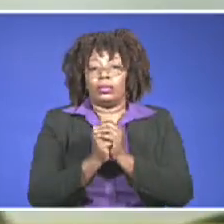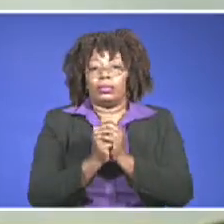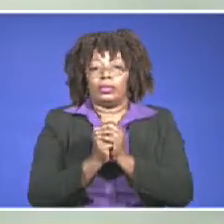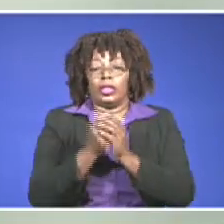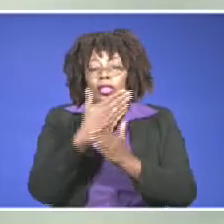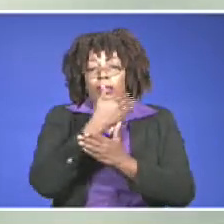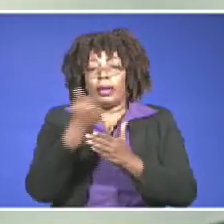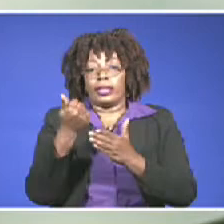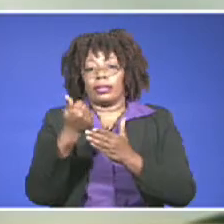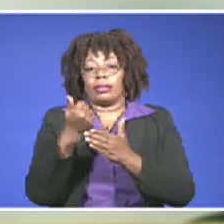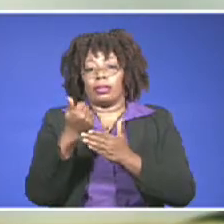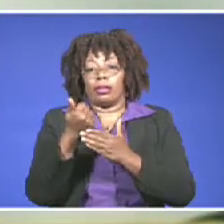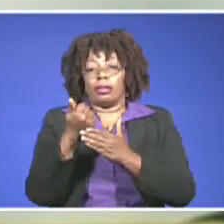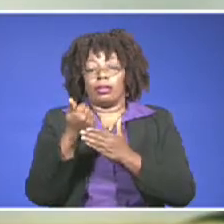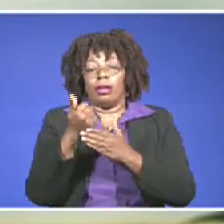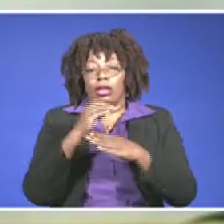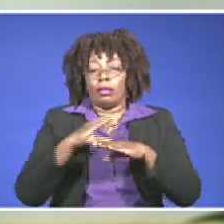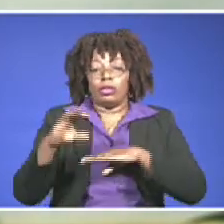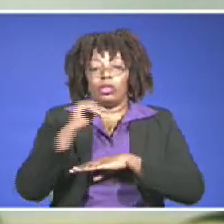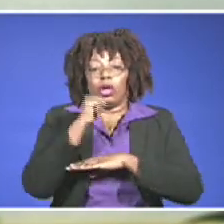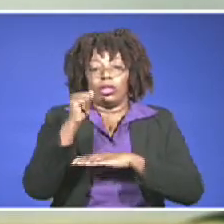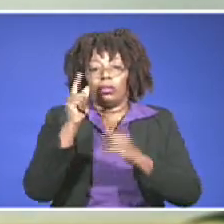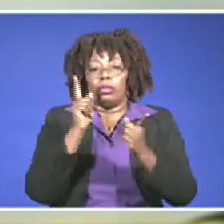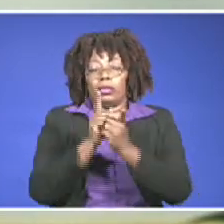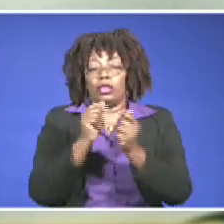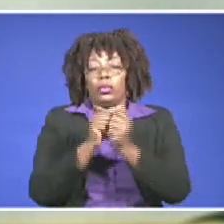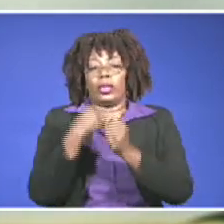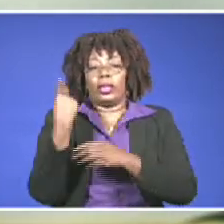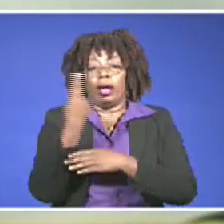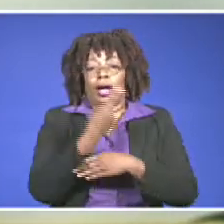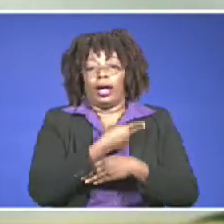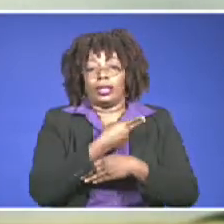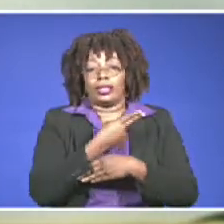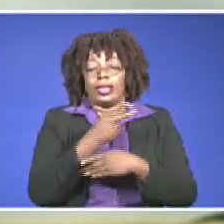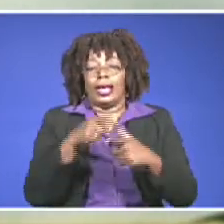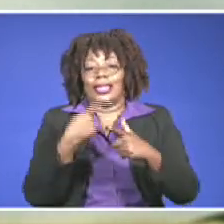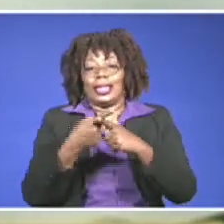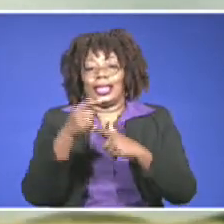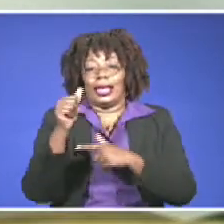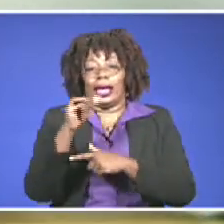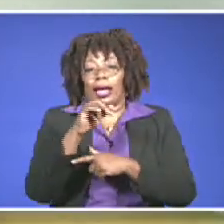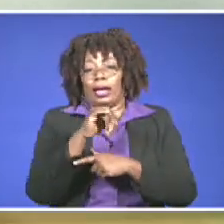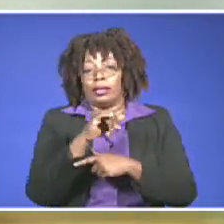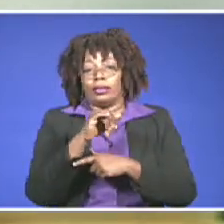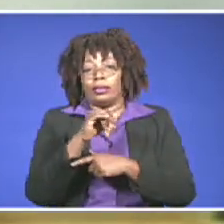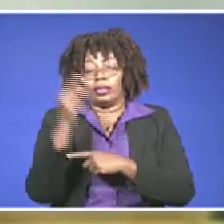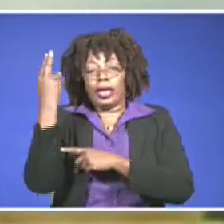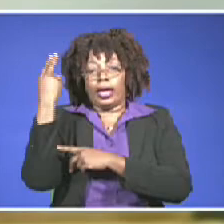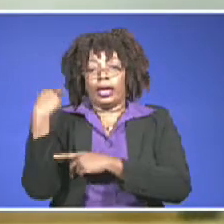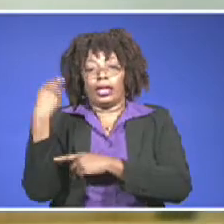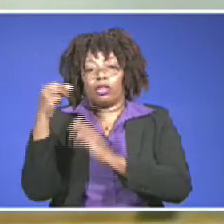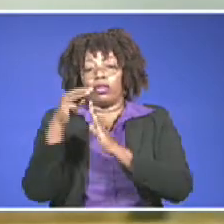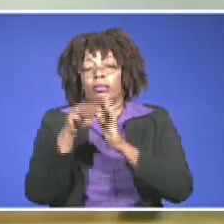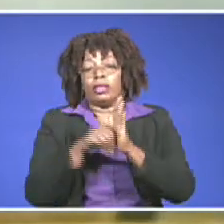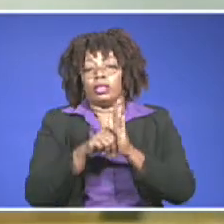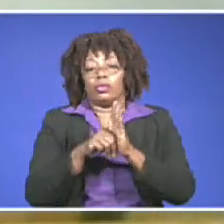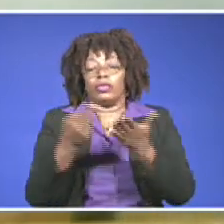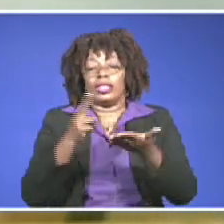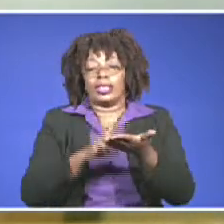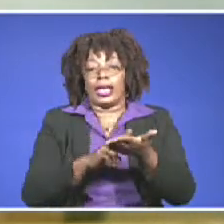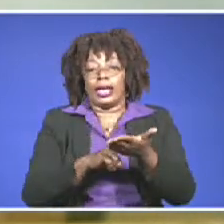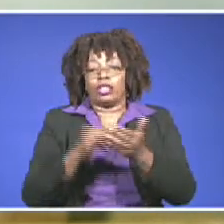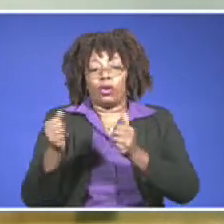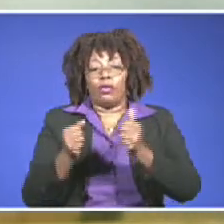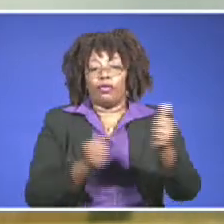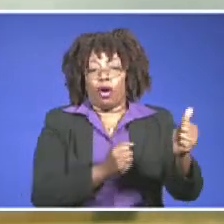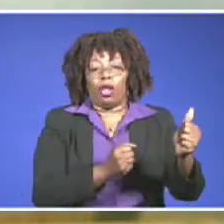best commission were not permitted to meet with us or refused to meet with us until until a heads of agreement was signed. So we